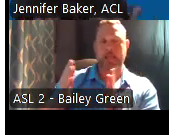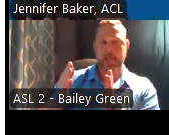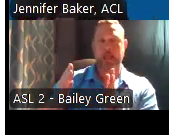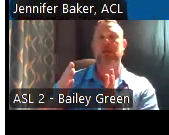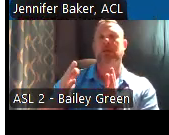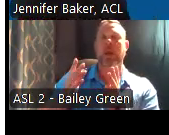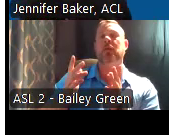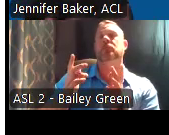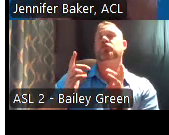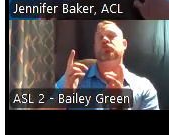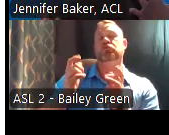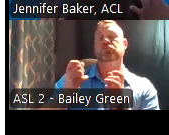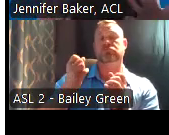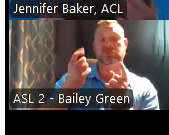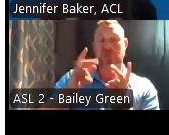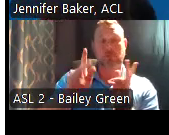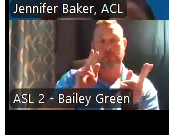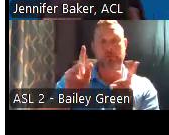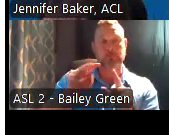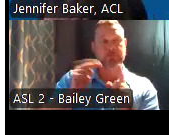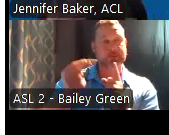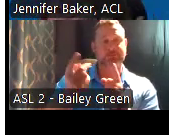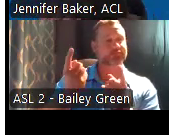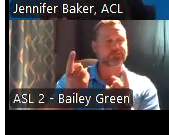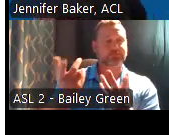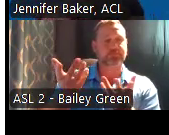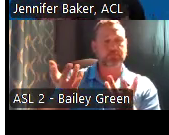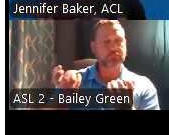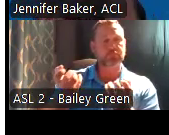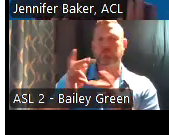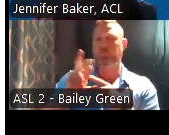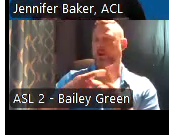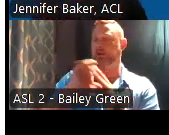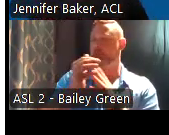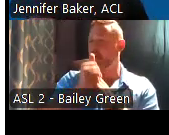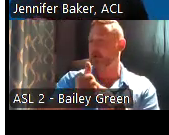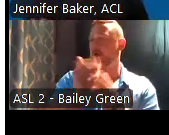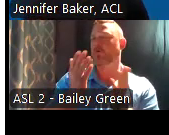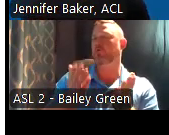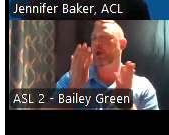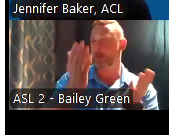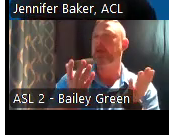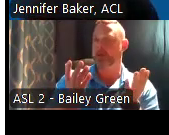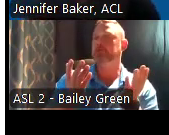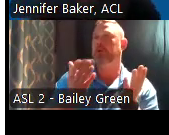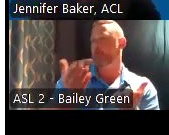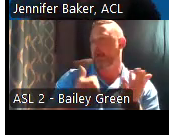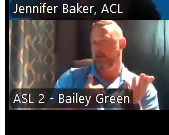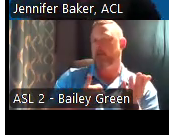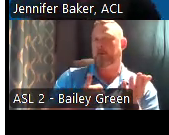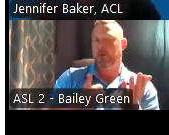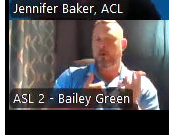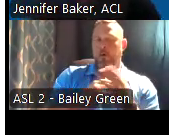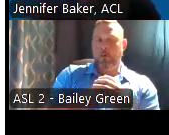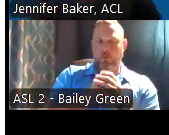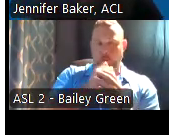on if this is something that they want. And if so, what sorts of guidance or recommendations they might have from the chairs that